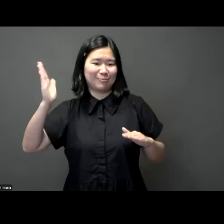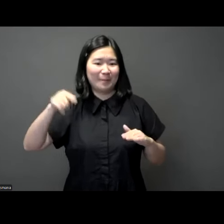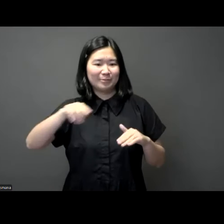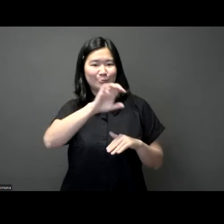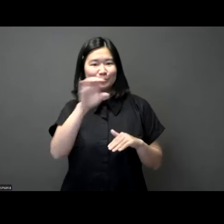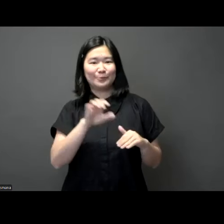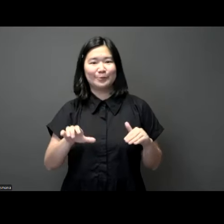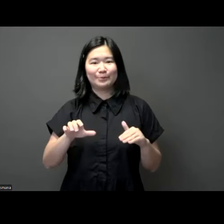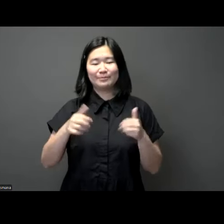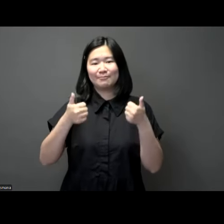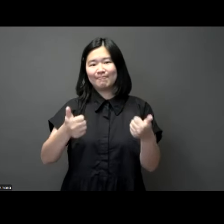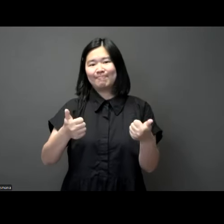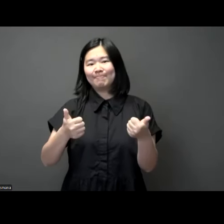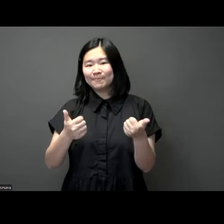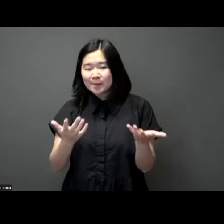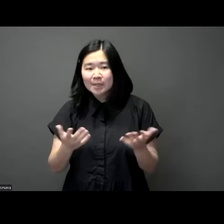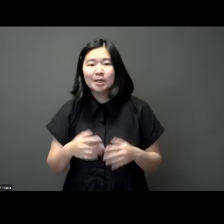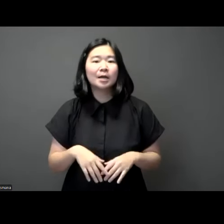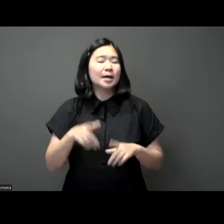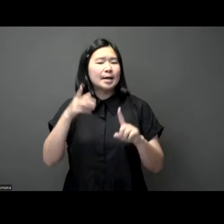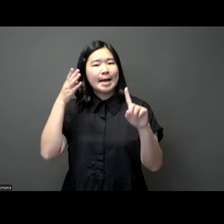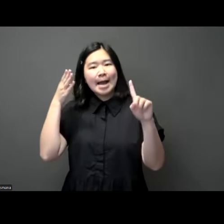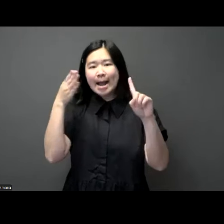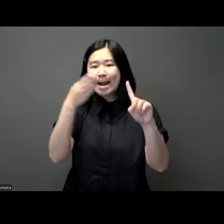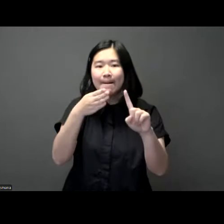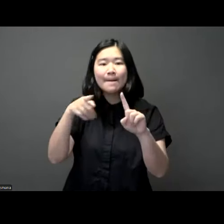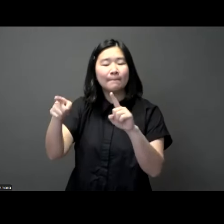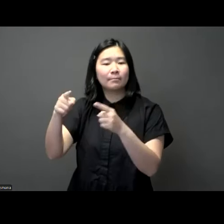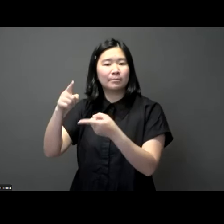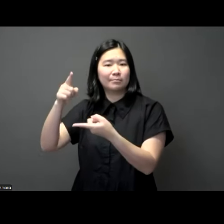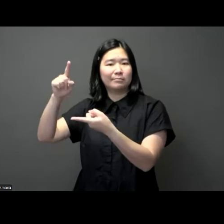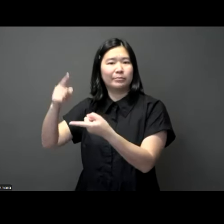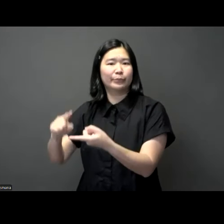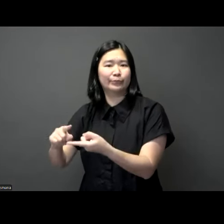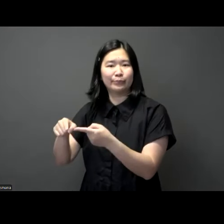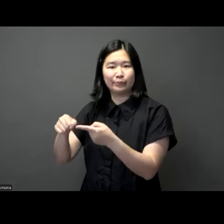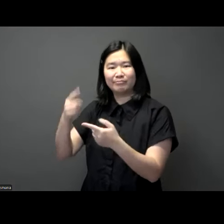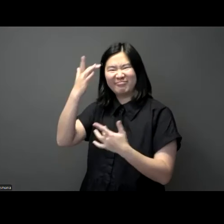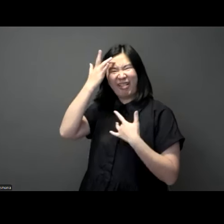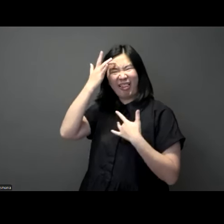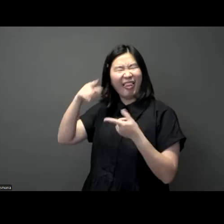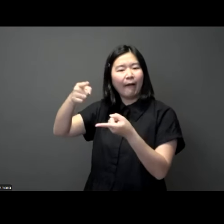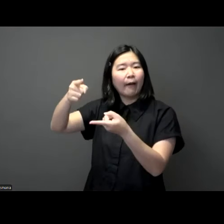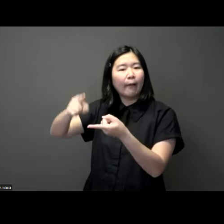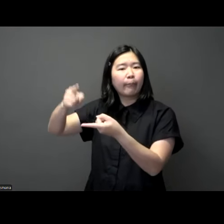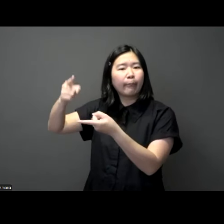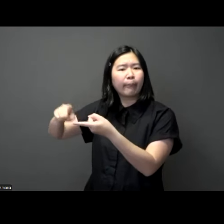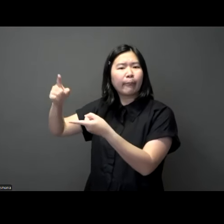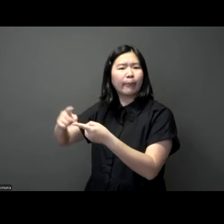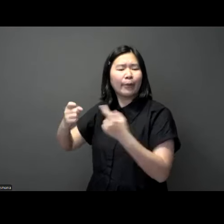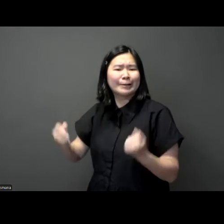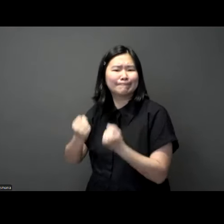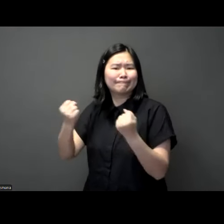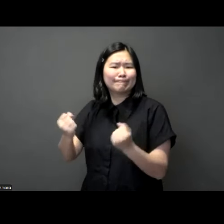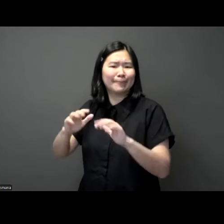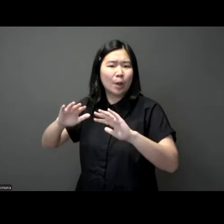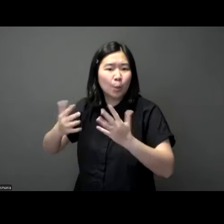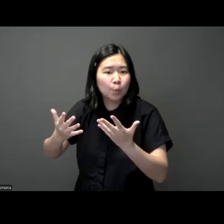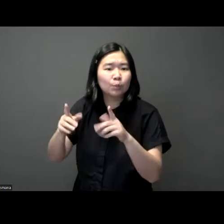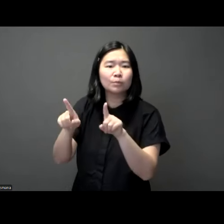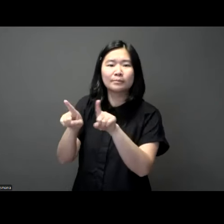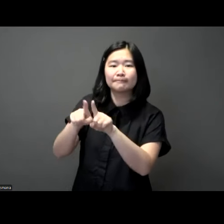of our relatively new PAHO director, Dr. Jarbas Barbosa. Eliminating any disease or any condition is